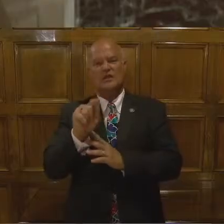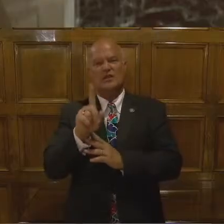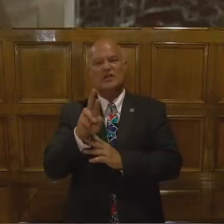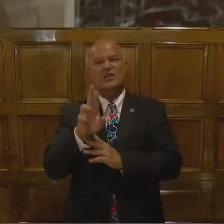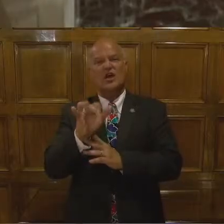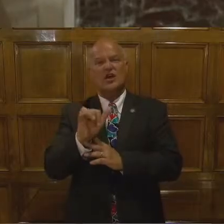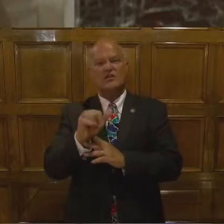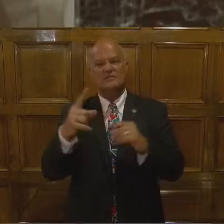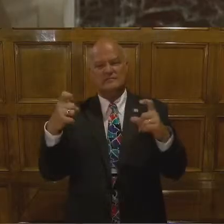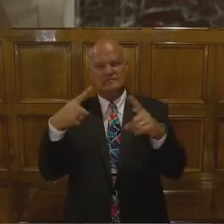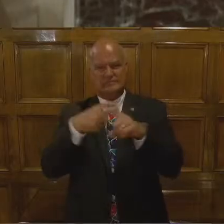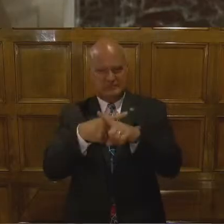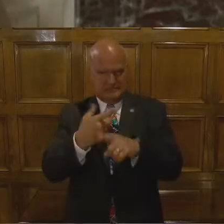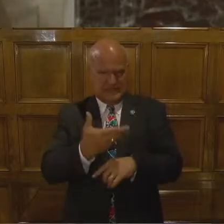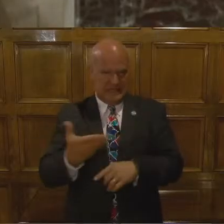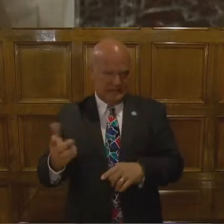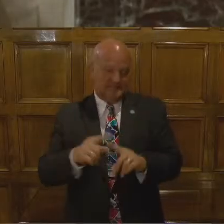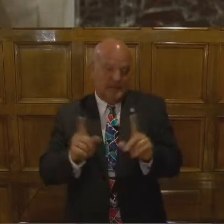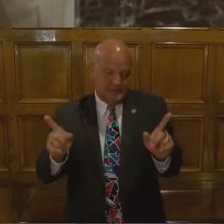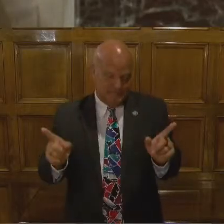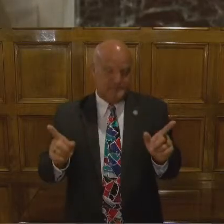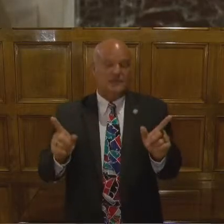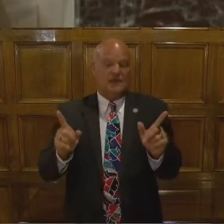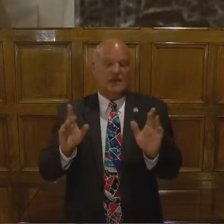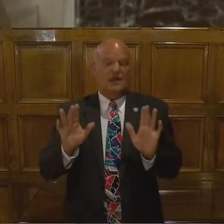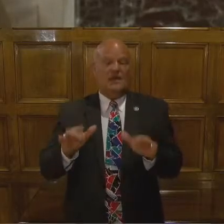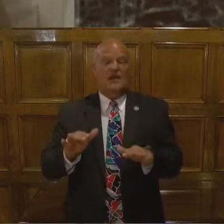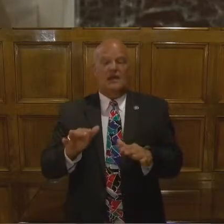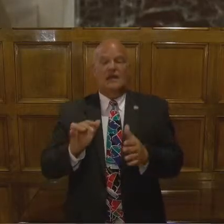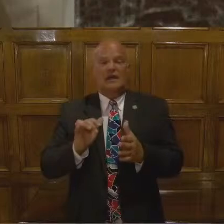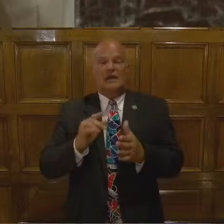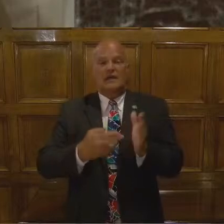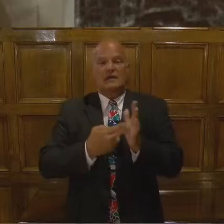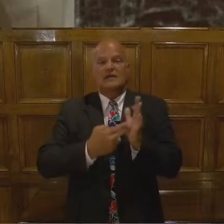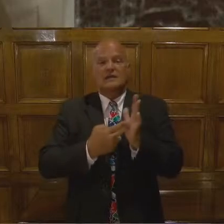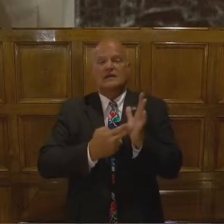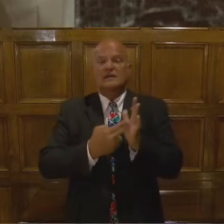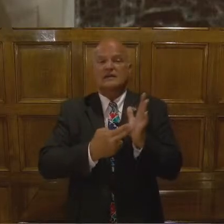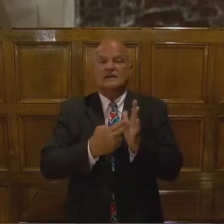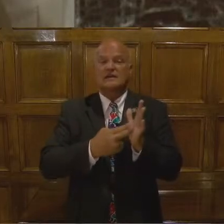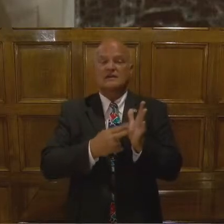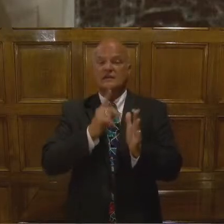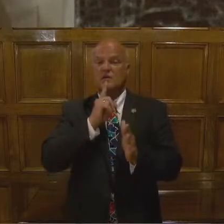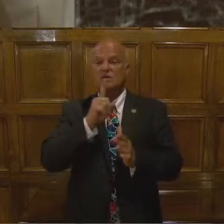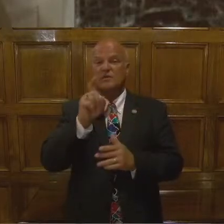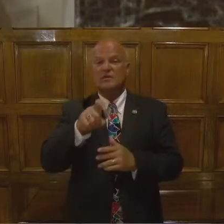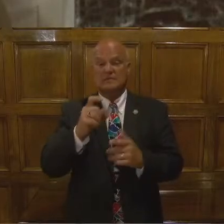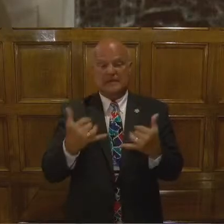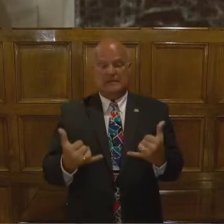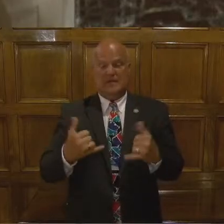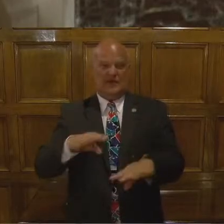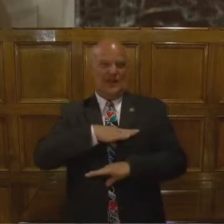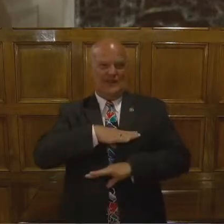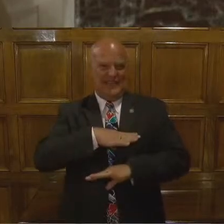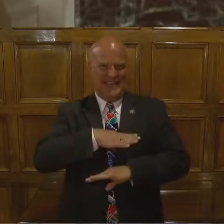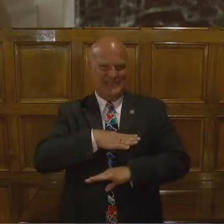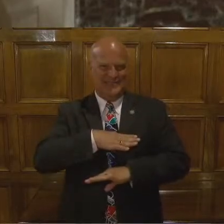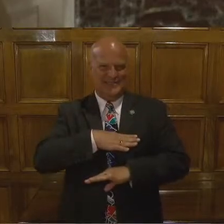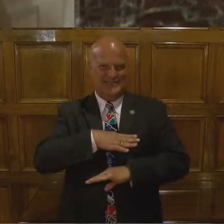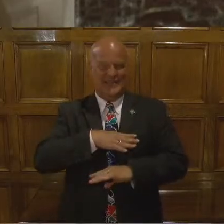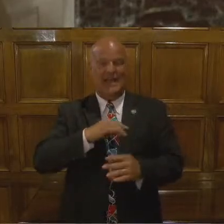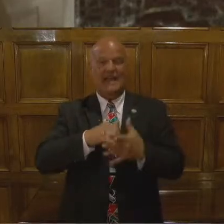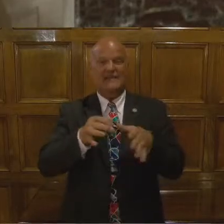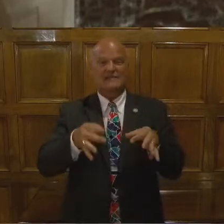was a complicating factor. And so, to be an effective incentive, it has to be immediate gratification, and that